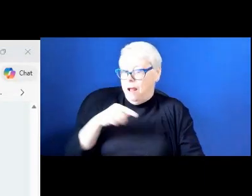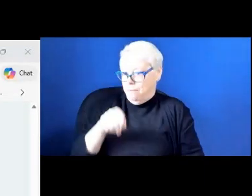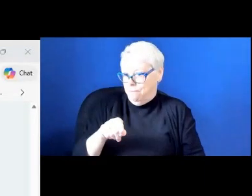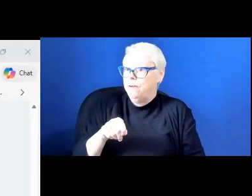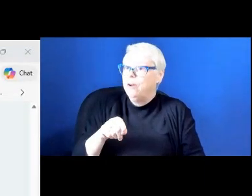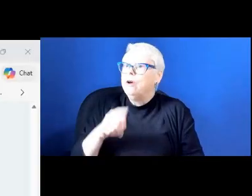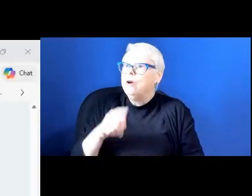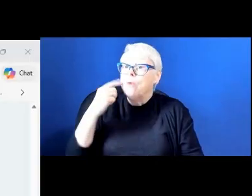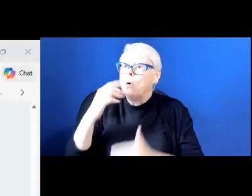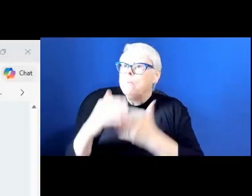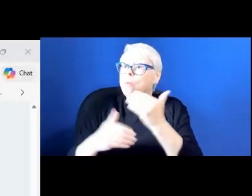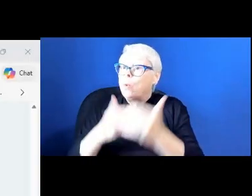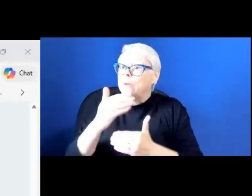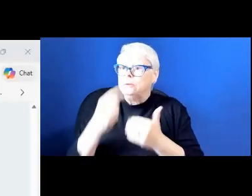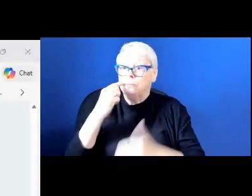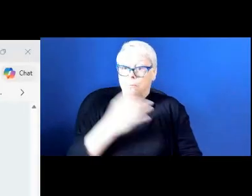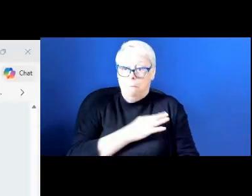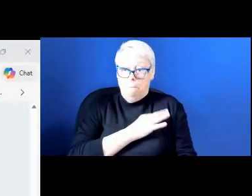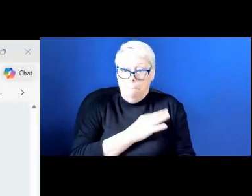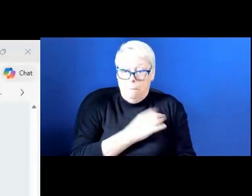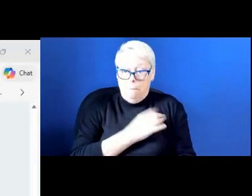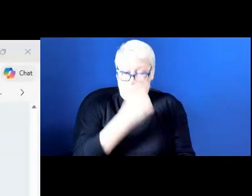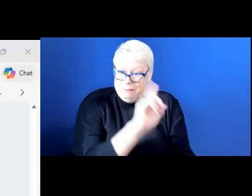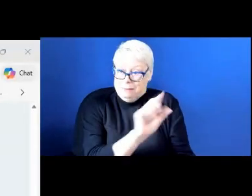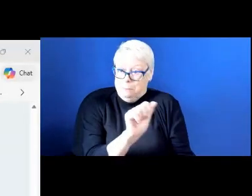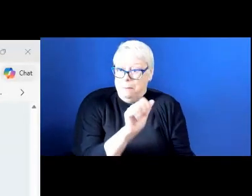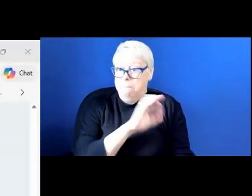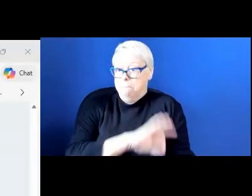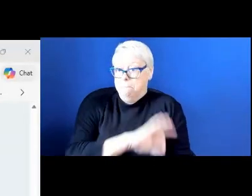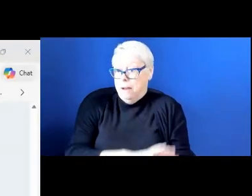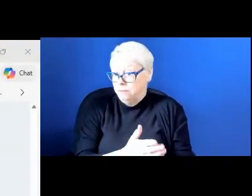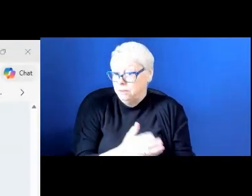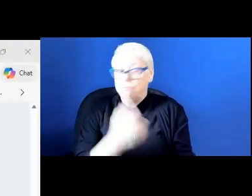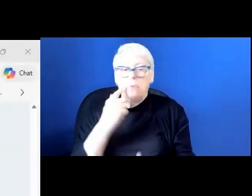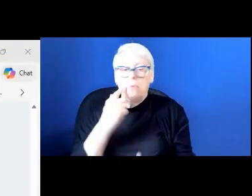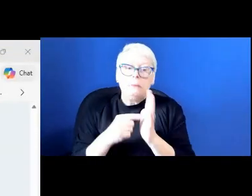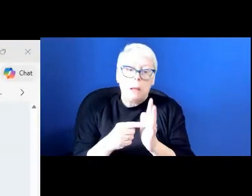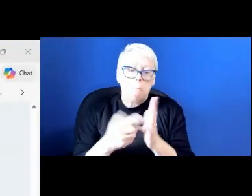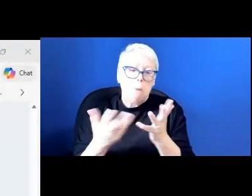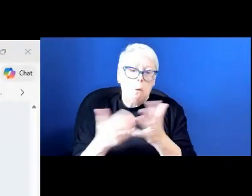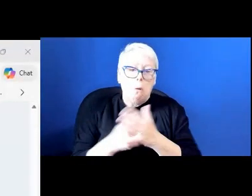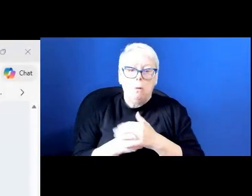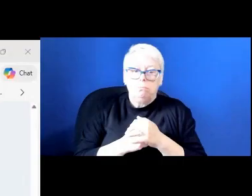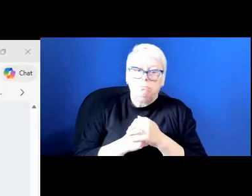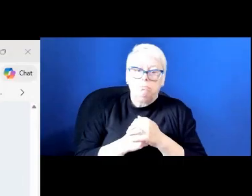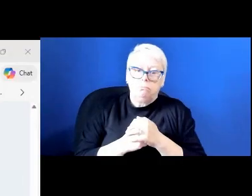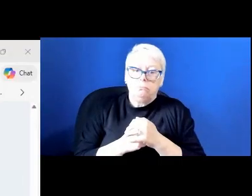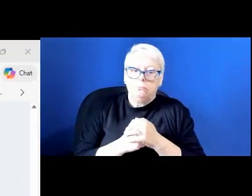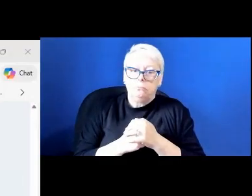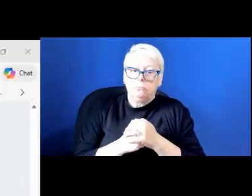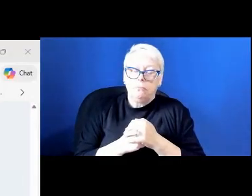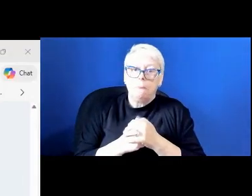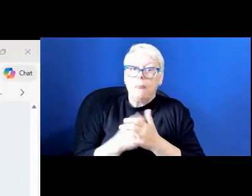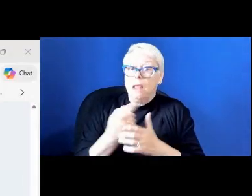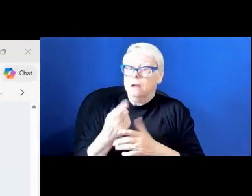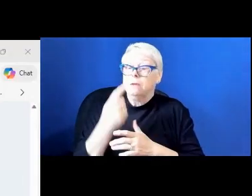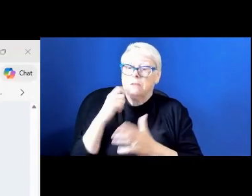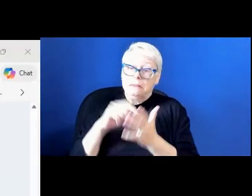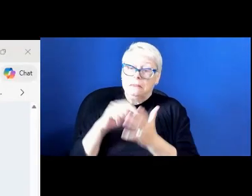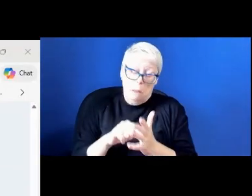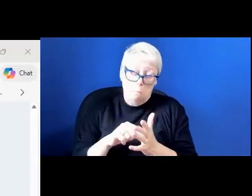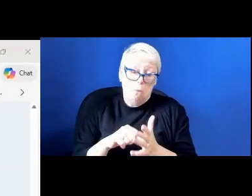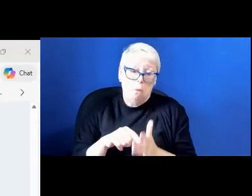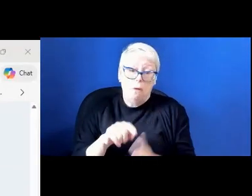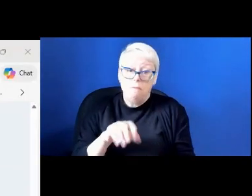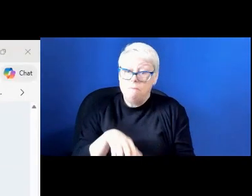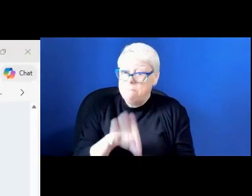process when you're applying for disability benefits, such as like you can find here, for example, sample